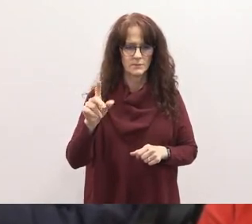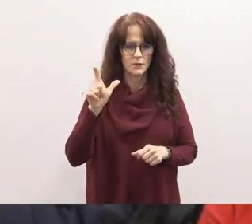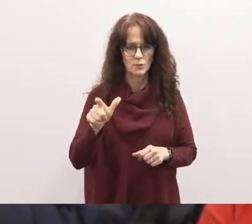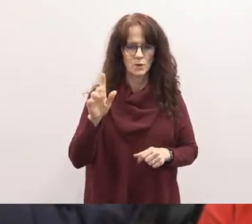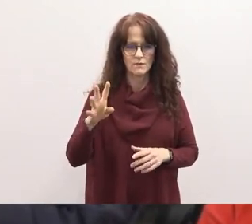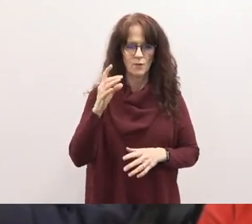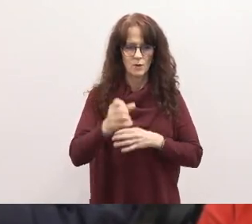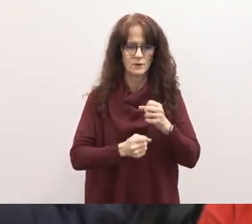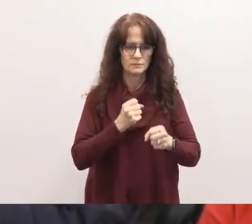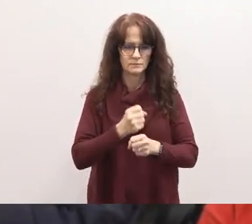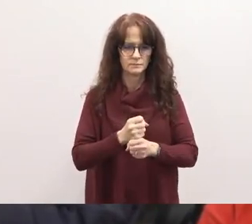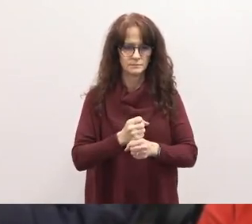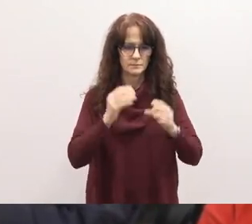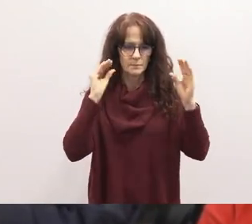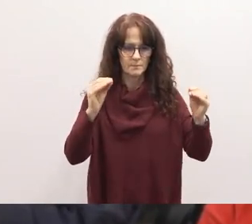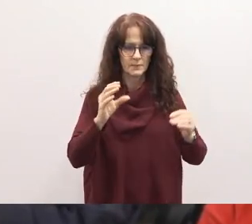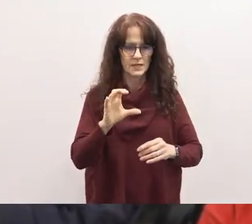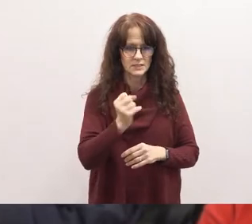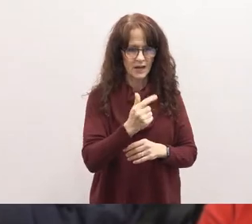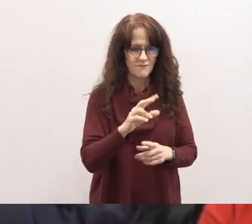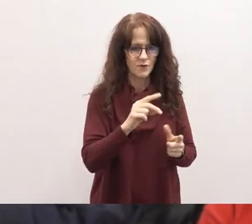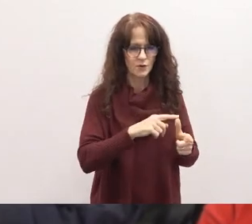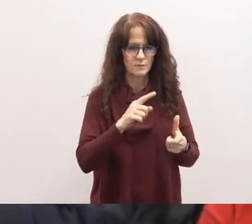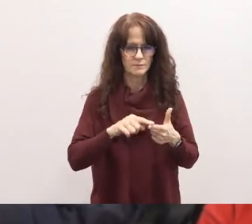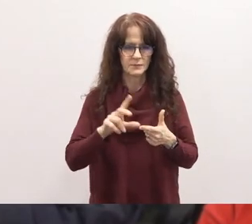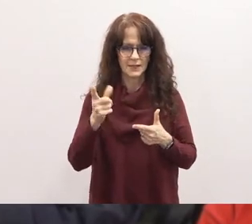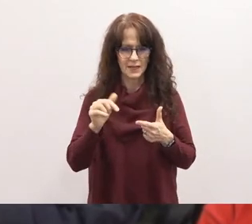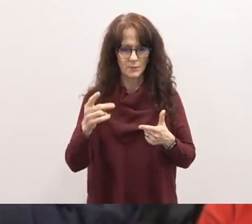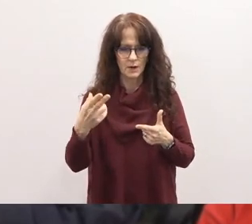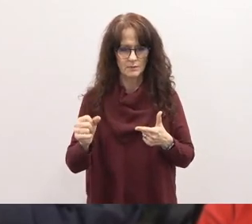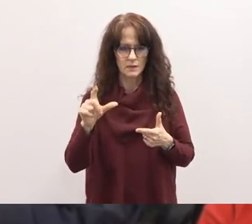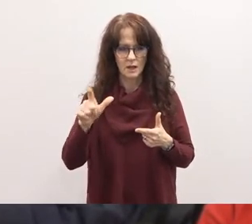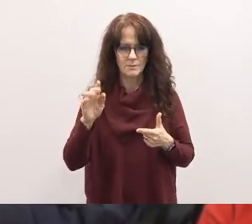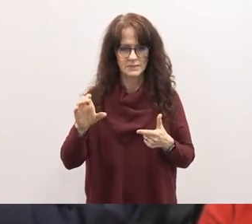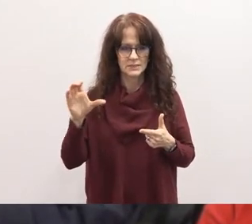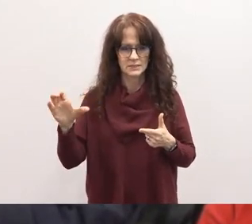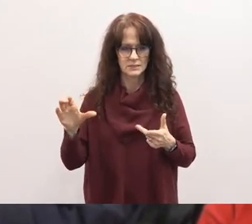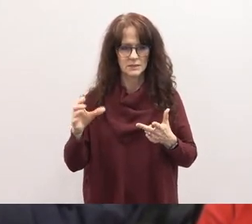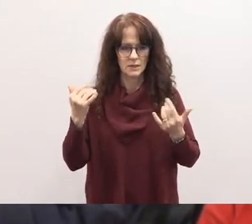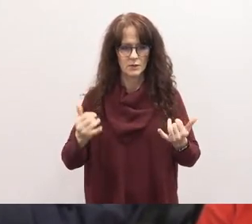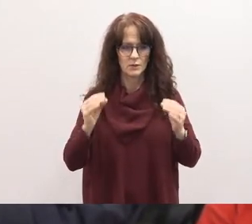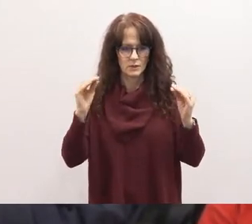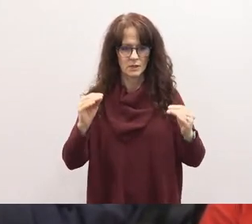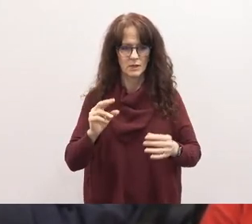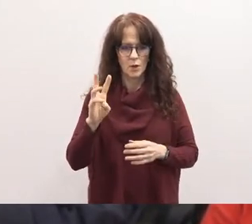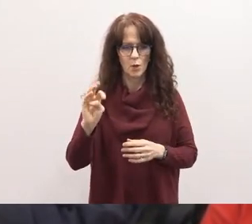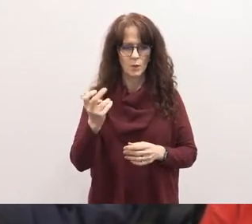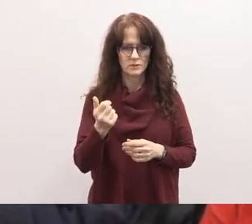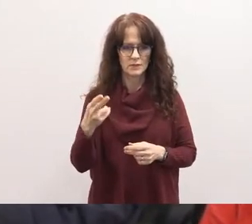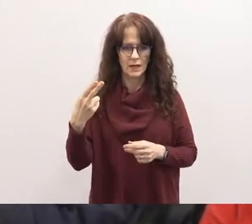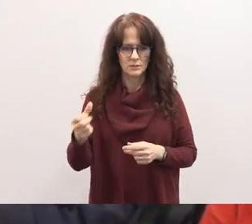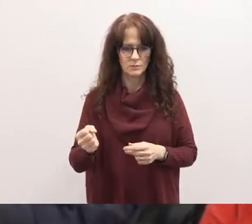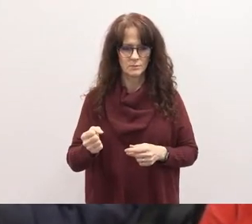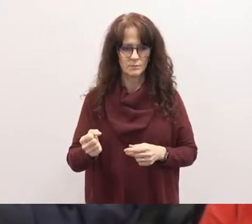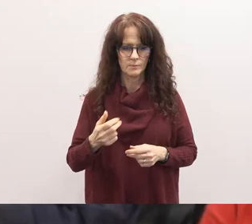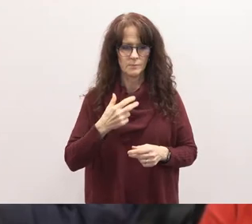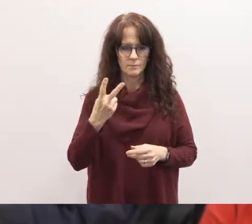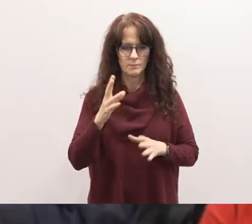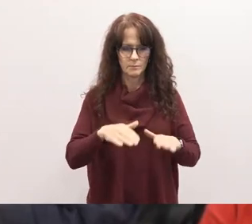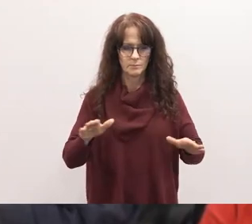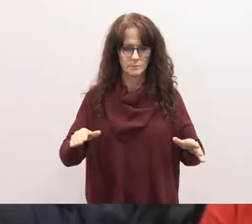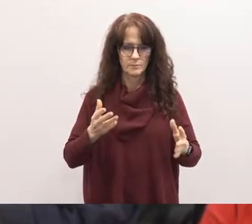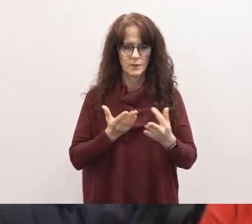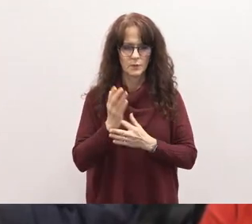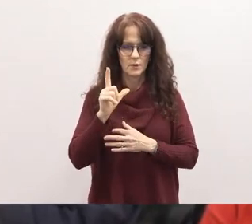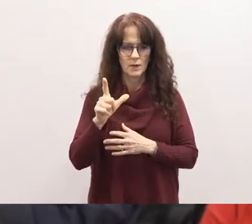24 years. I've taught at Stanford, Lakewood High, Long Beach City College, and I'm currently teaching at Wilson High. My two children went